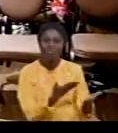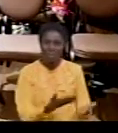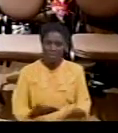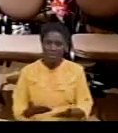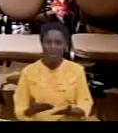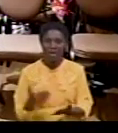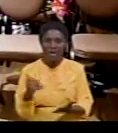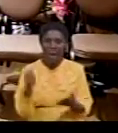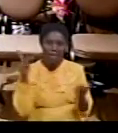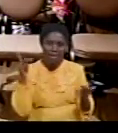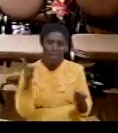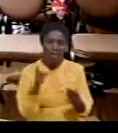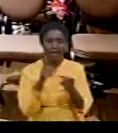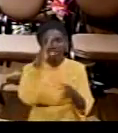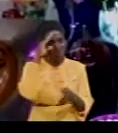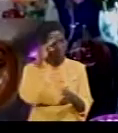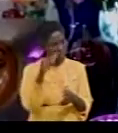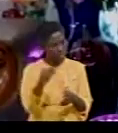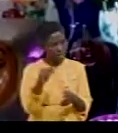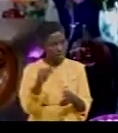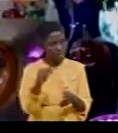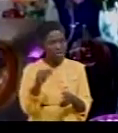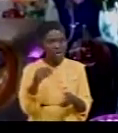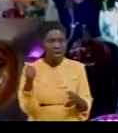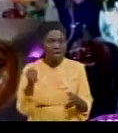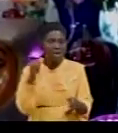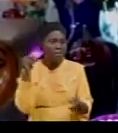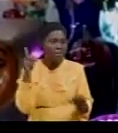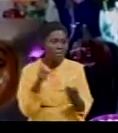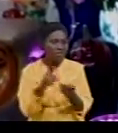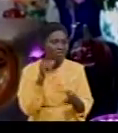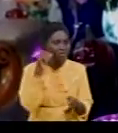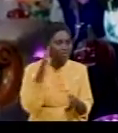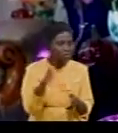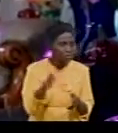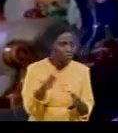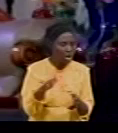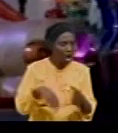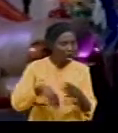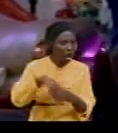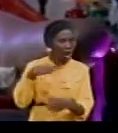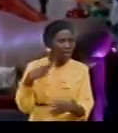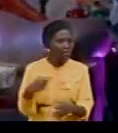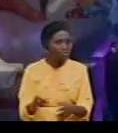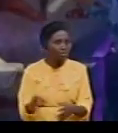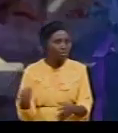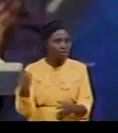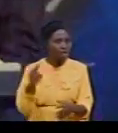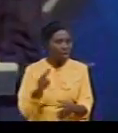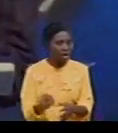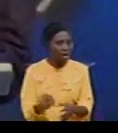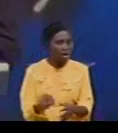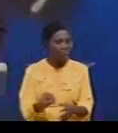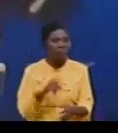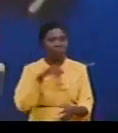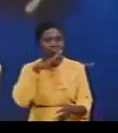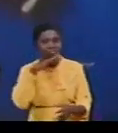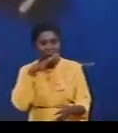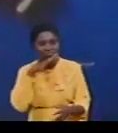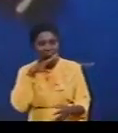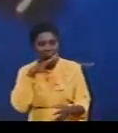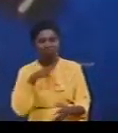a perfect man, a perfect woman out of an unclean